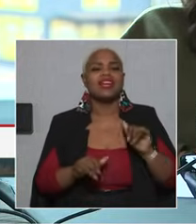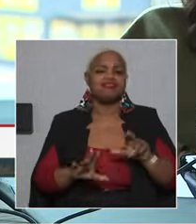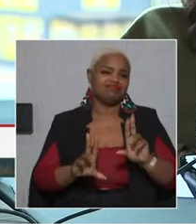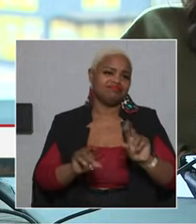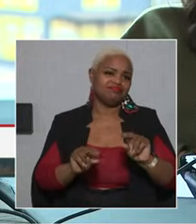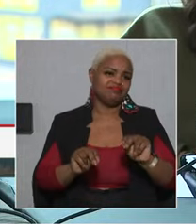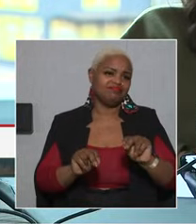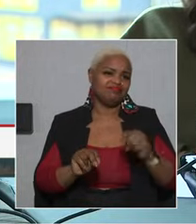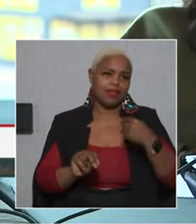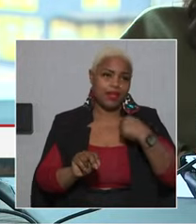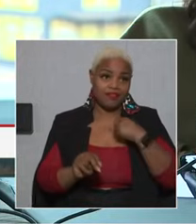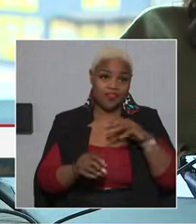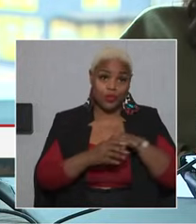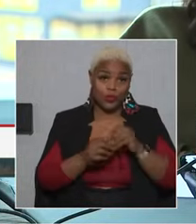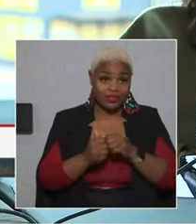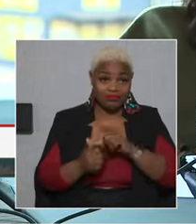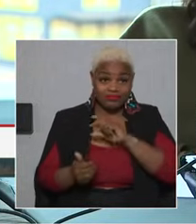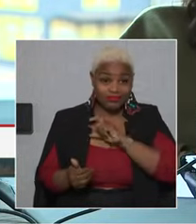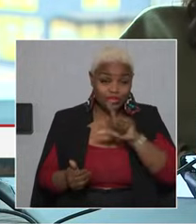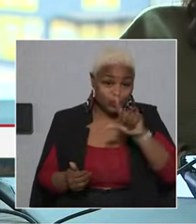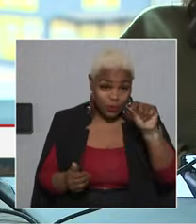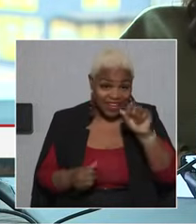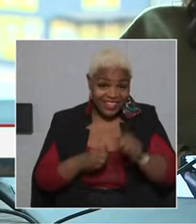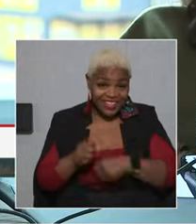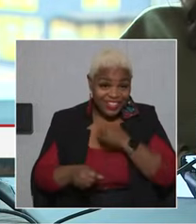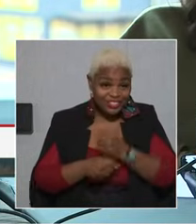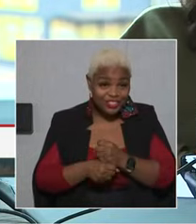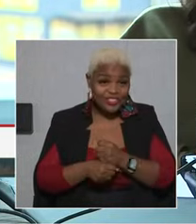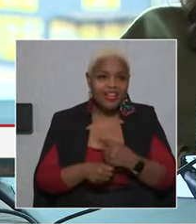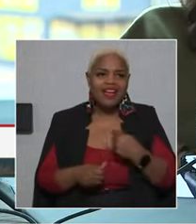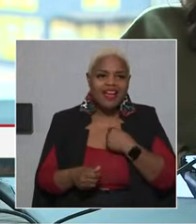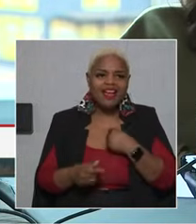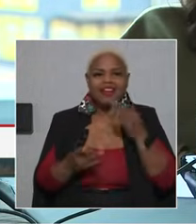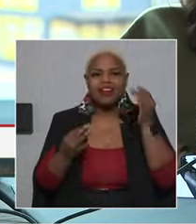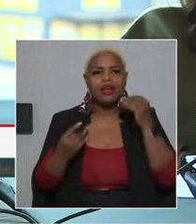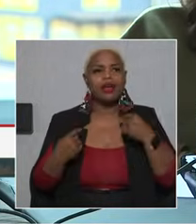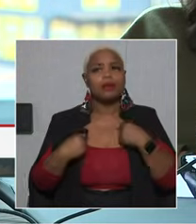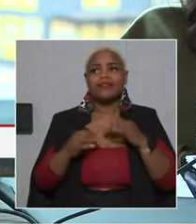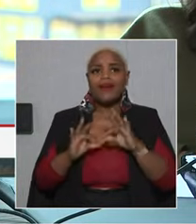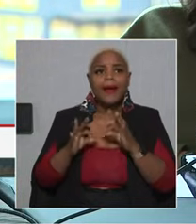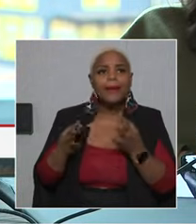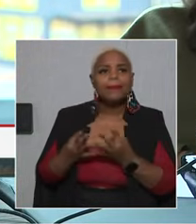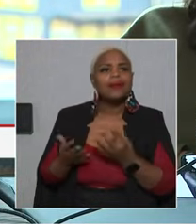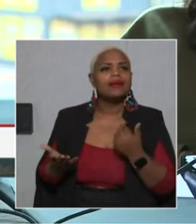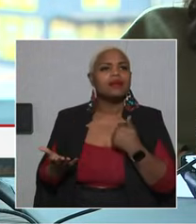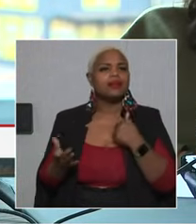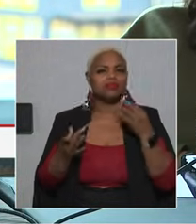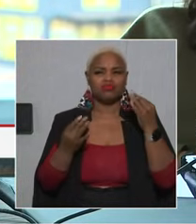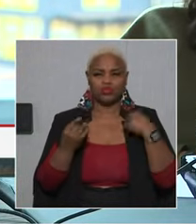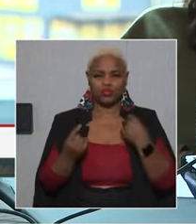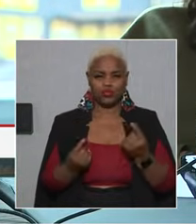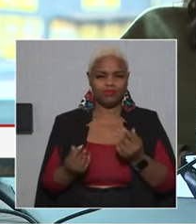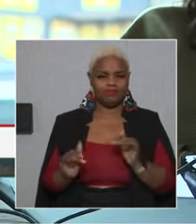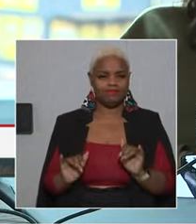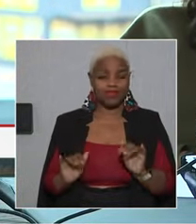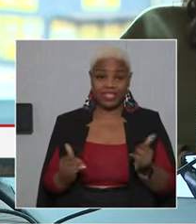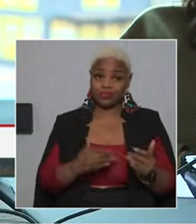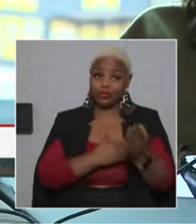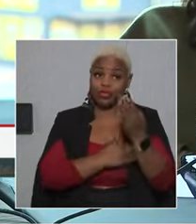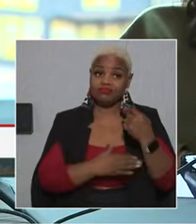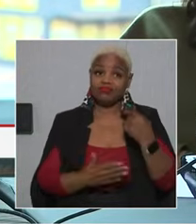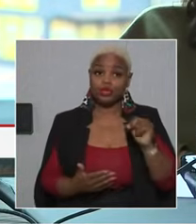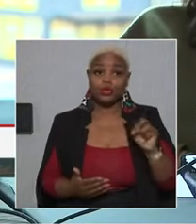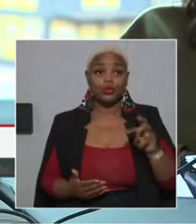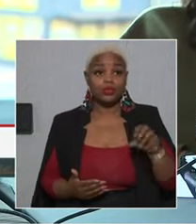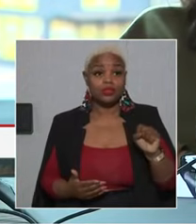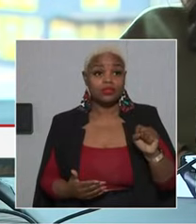law enforcement. I've had some time to think with my family. I mean, I shared that this morning with on Fox 5 with respect to the fact that